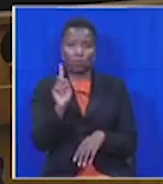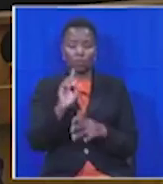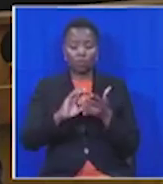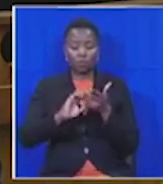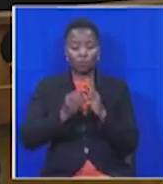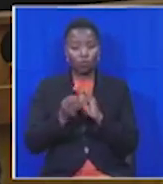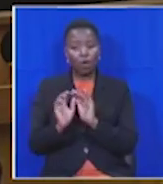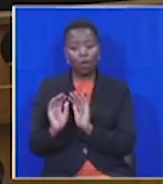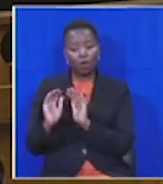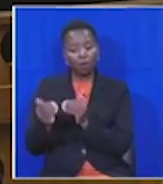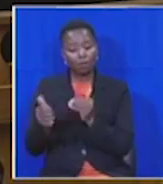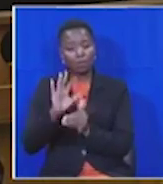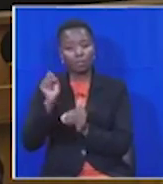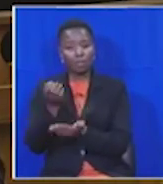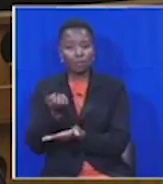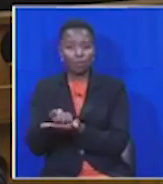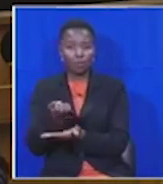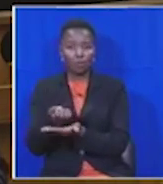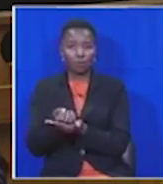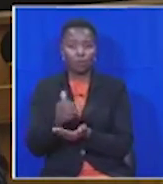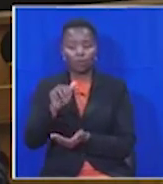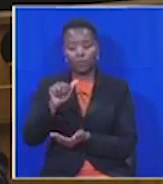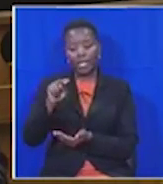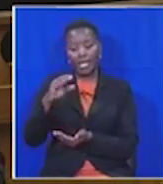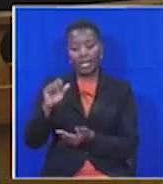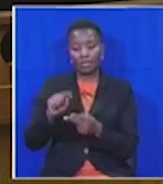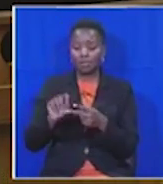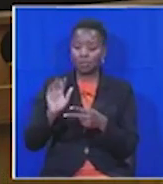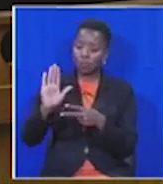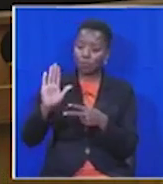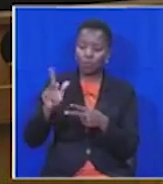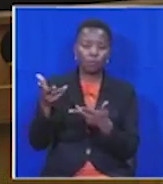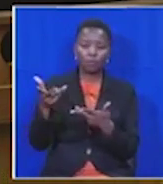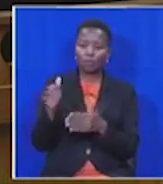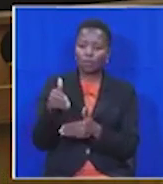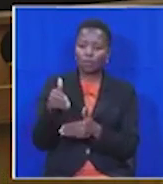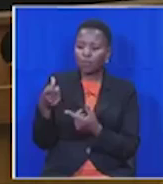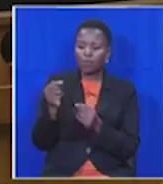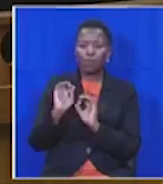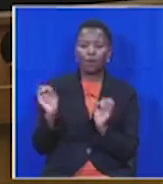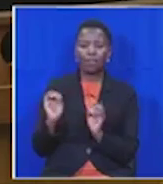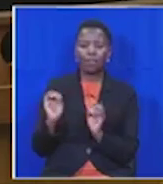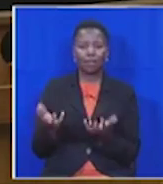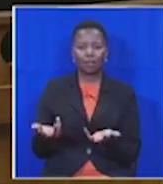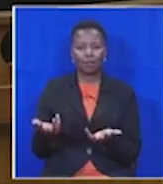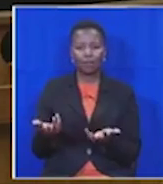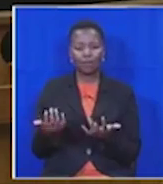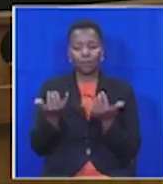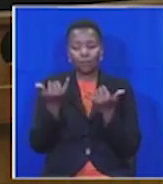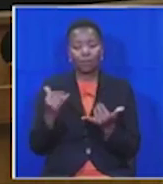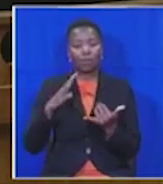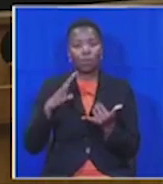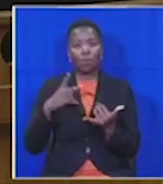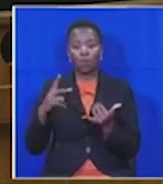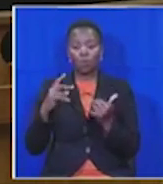economy, Minister Gordhan, the ANC and you have been AWOL. Worse than that, the only war that the